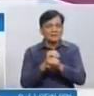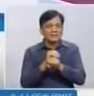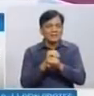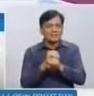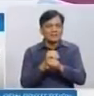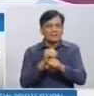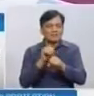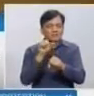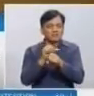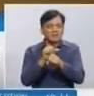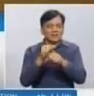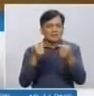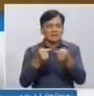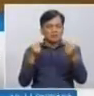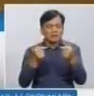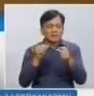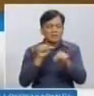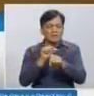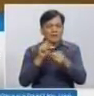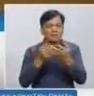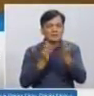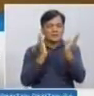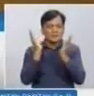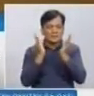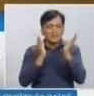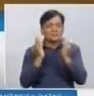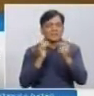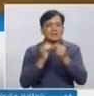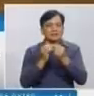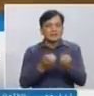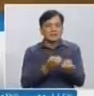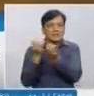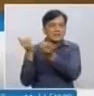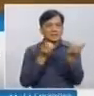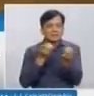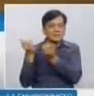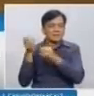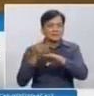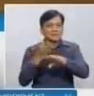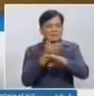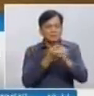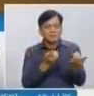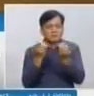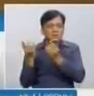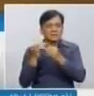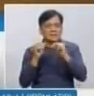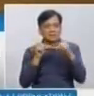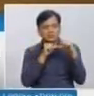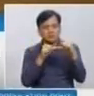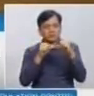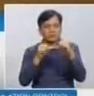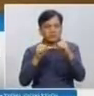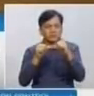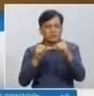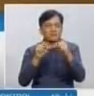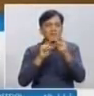Fight against corruption and improving service of delivery. We need to sustain our momentum,